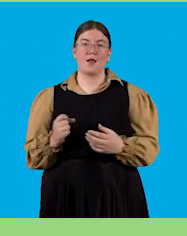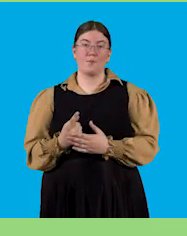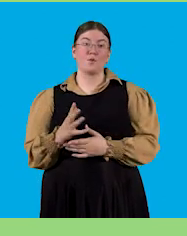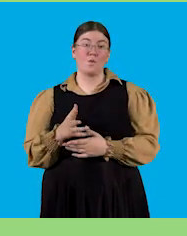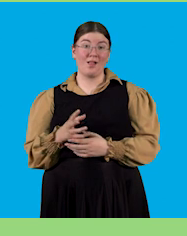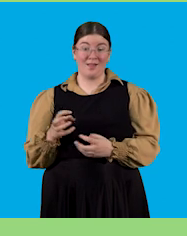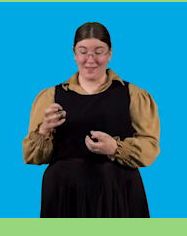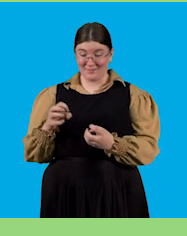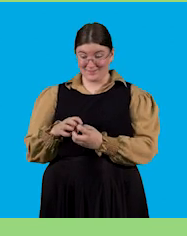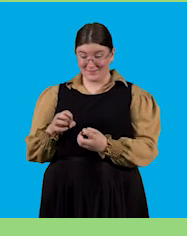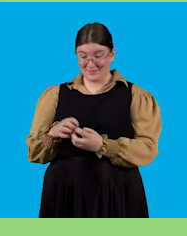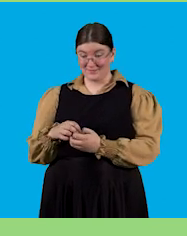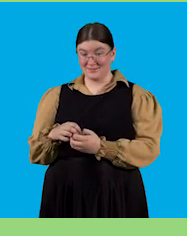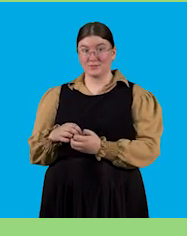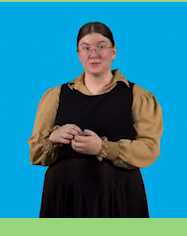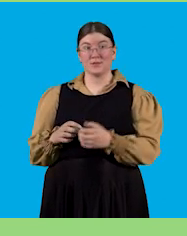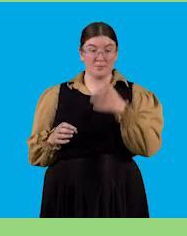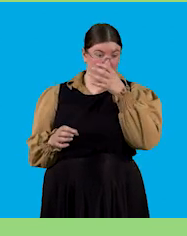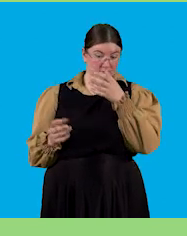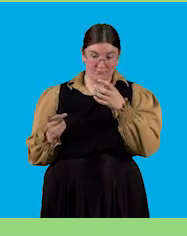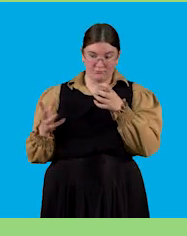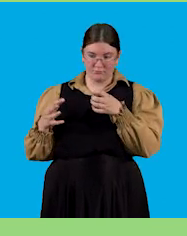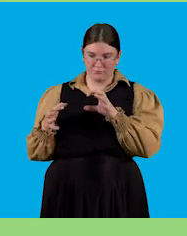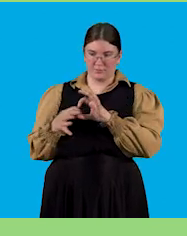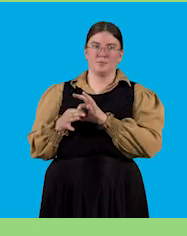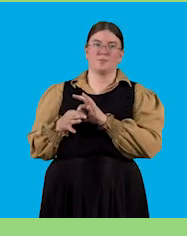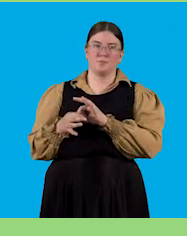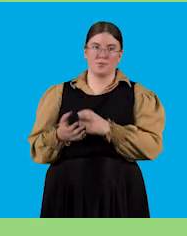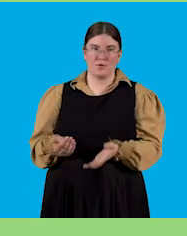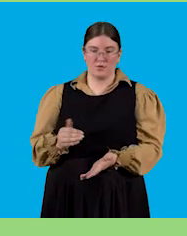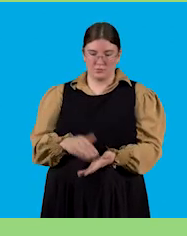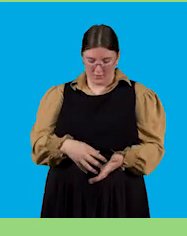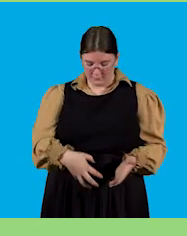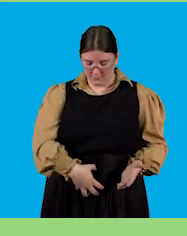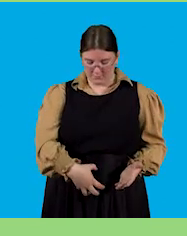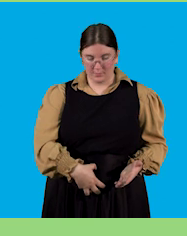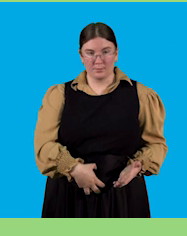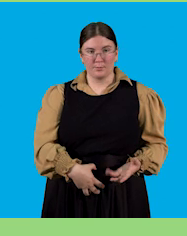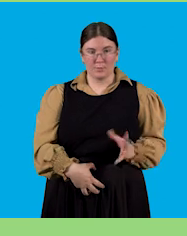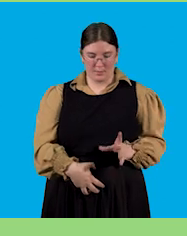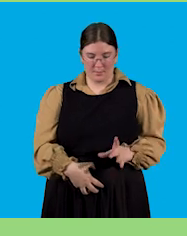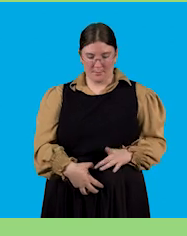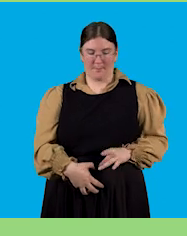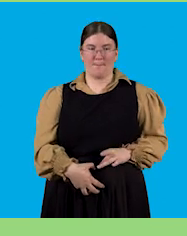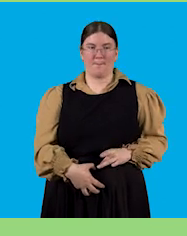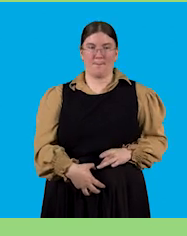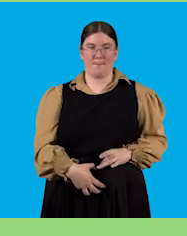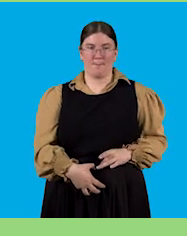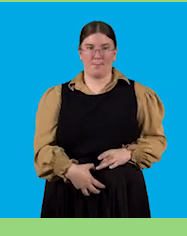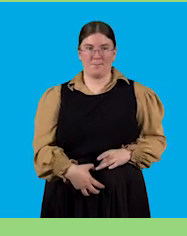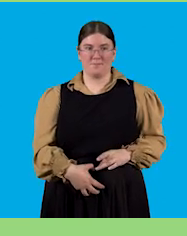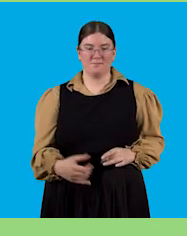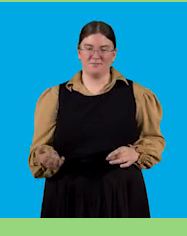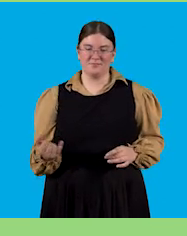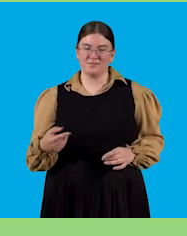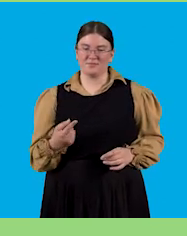the fused egg cell and the sperm cell reach the uterus, they will implant themselves,